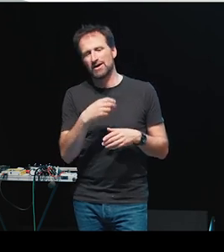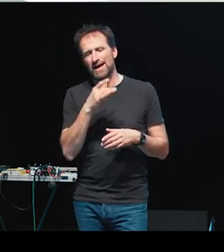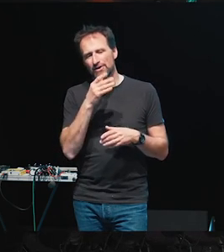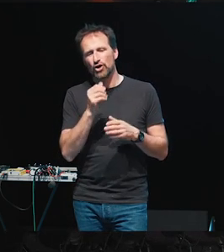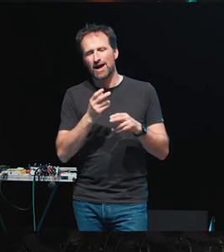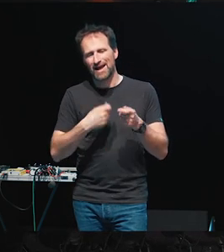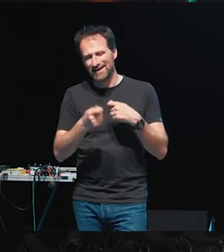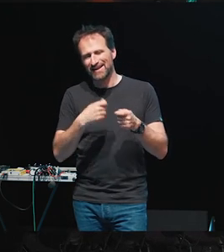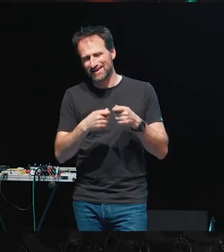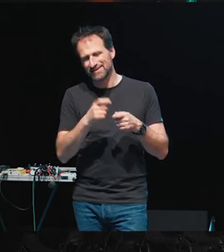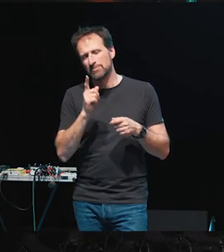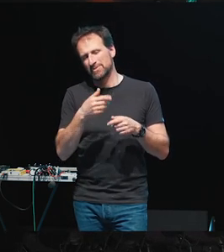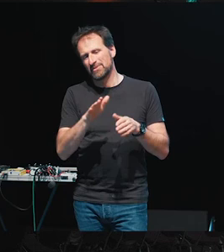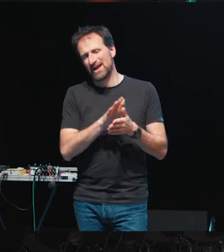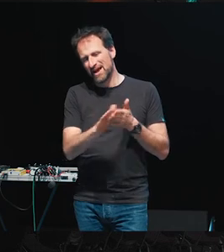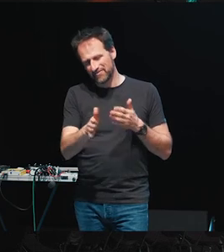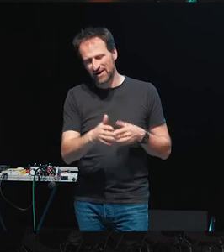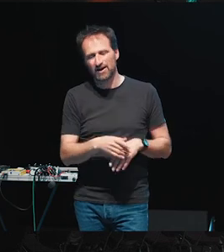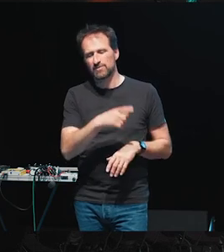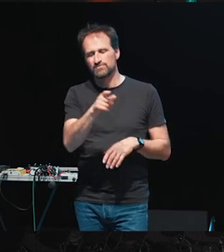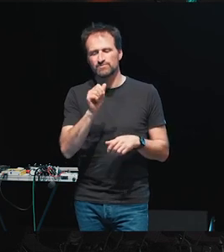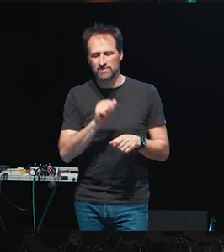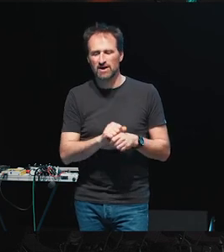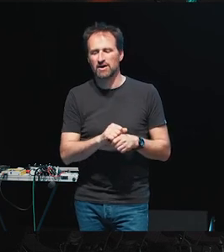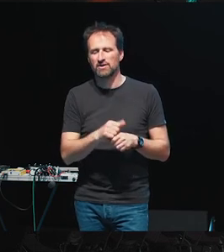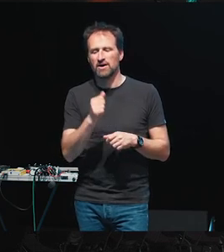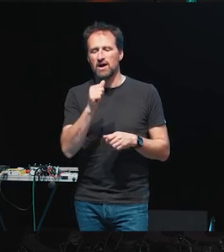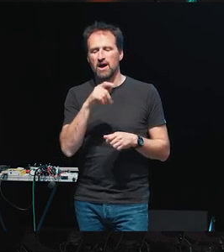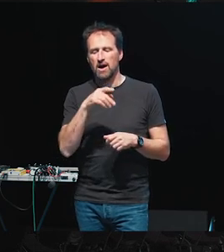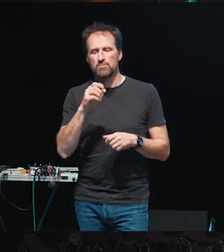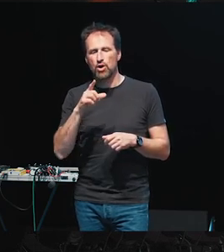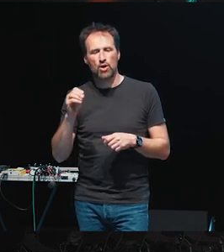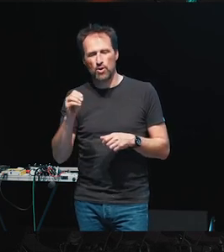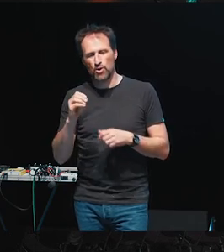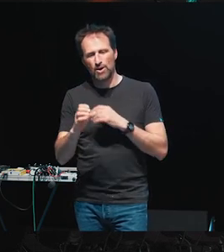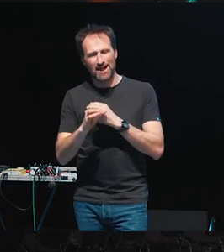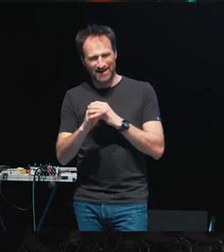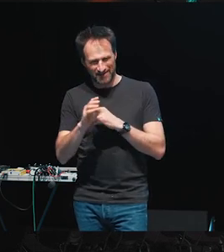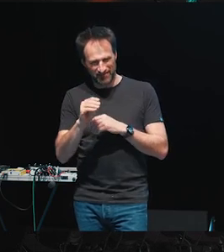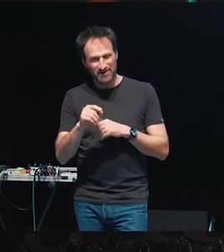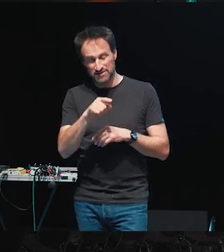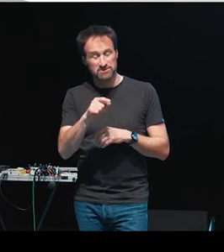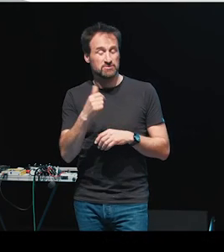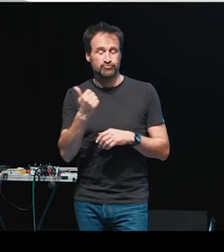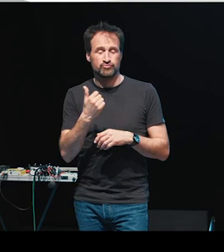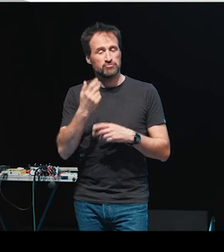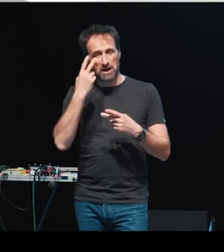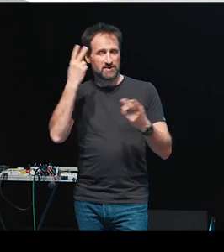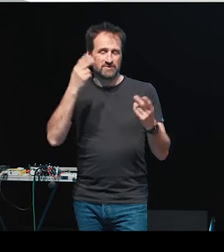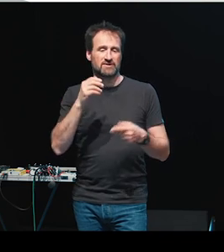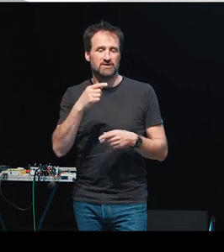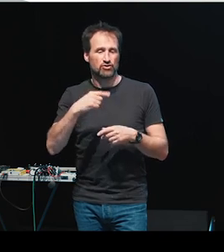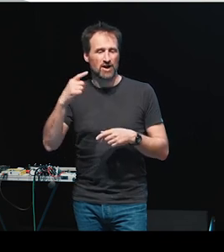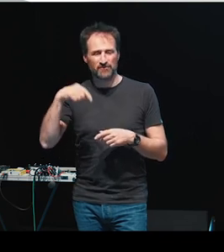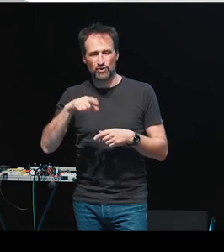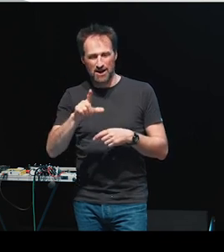simpler. And you could use Apollo Client, which has, it's one of the most popular GraphQL clients, and they